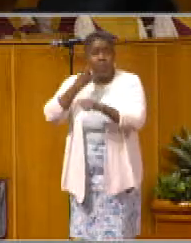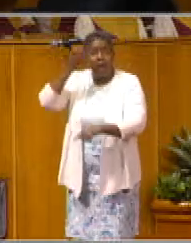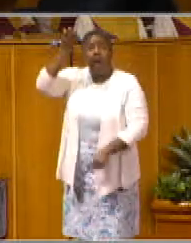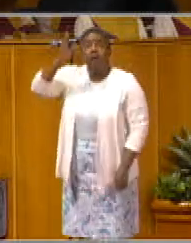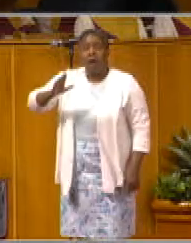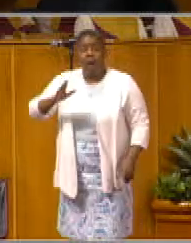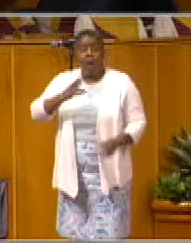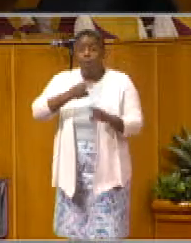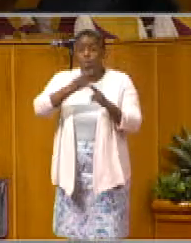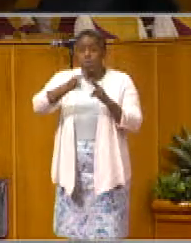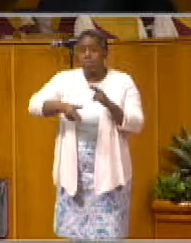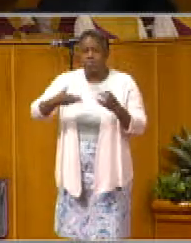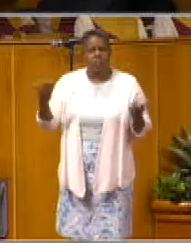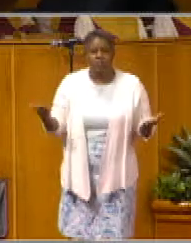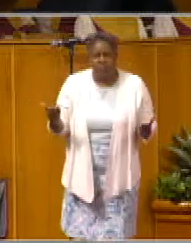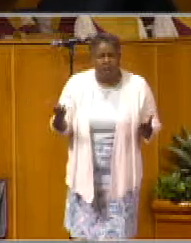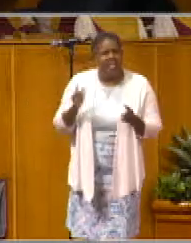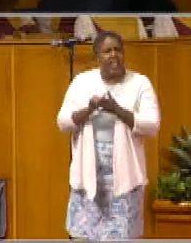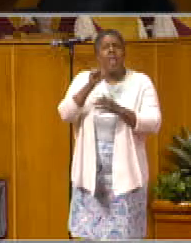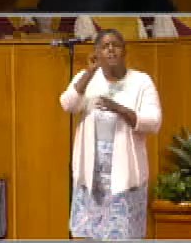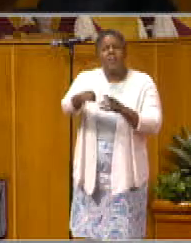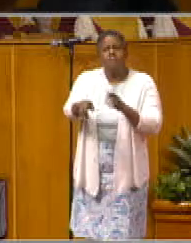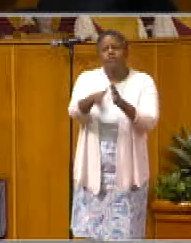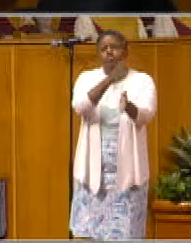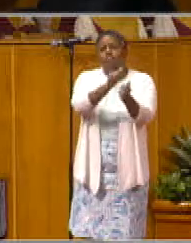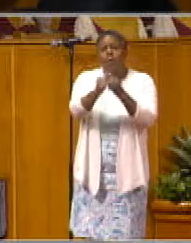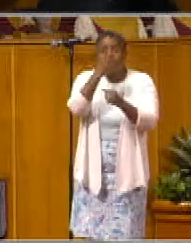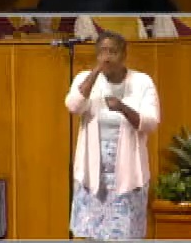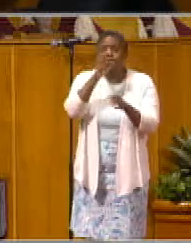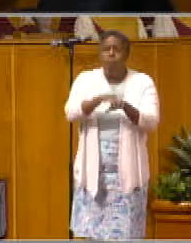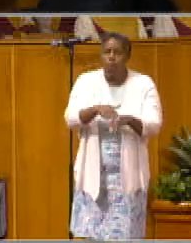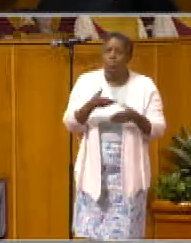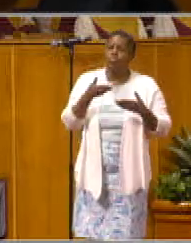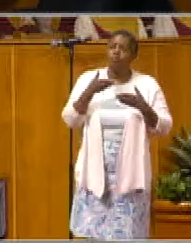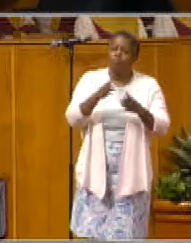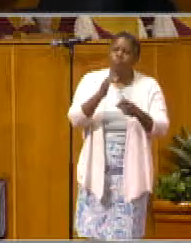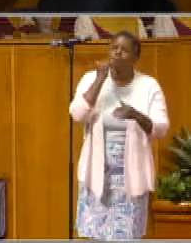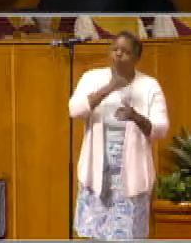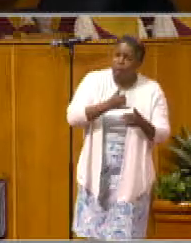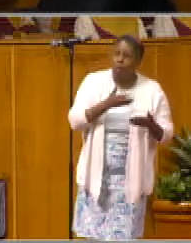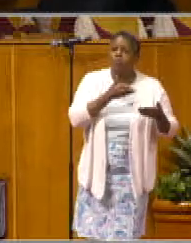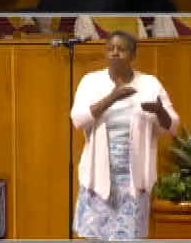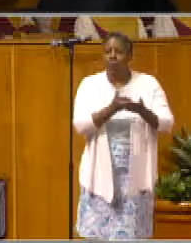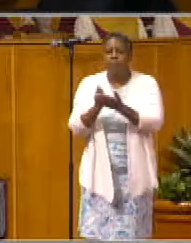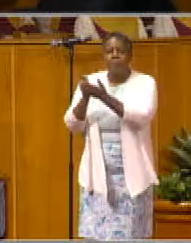inevitable outcome is that it must be destroyed because you are on the wrong ship.